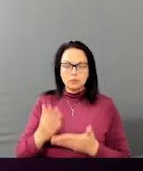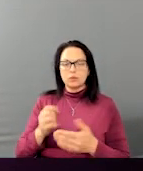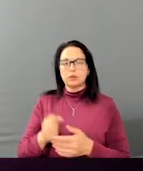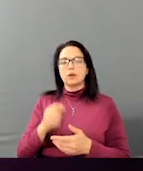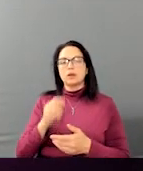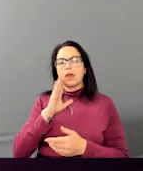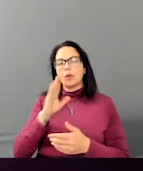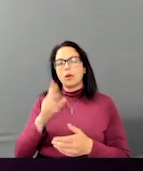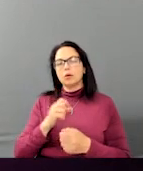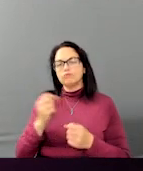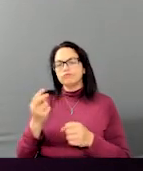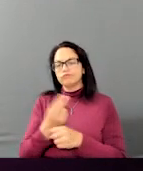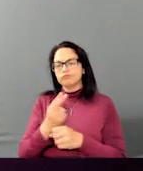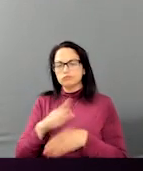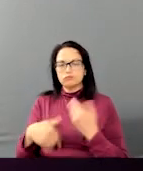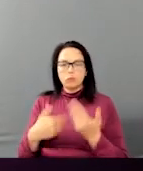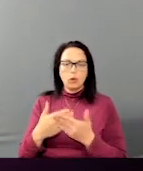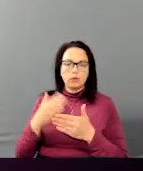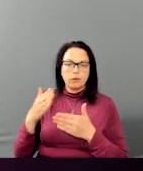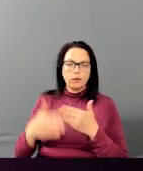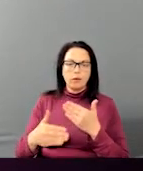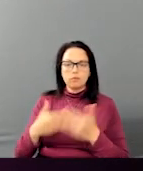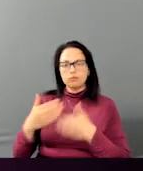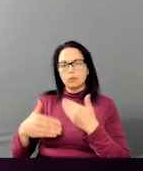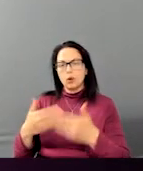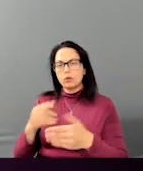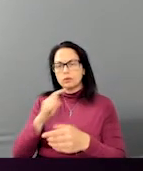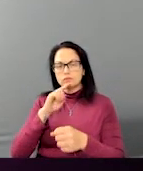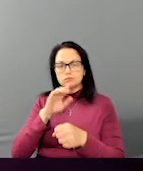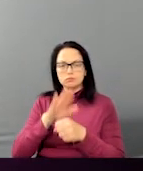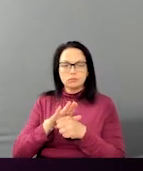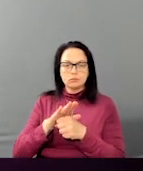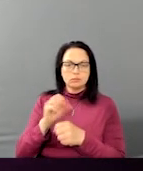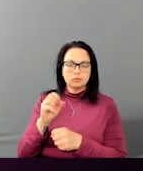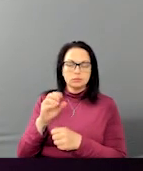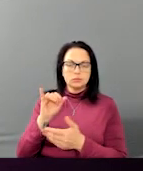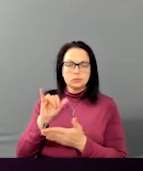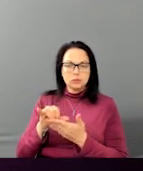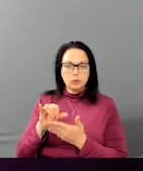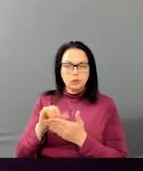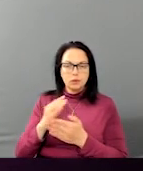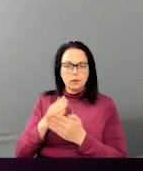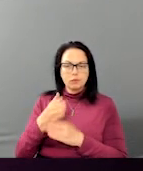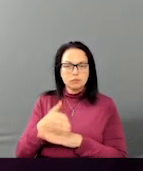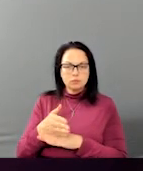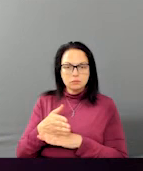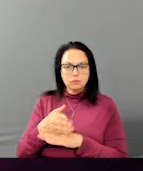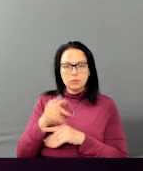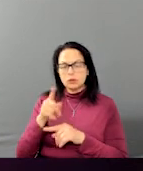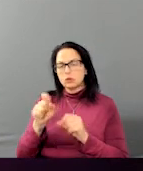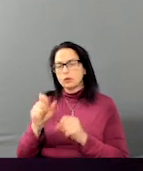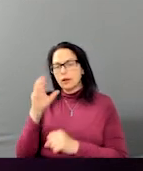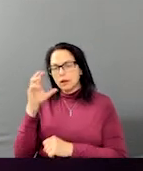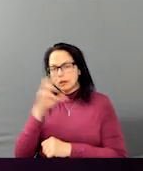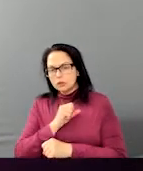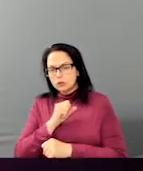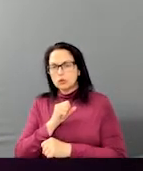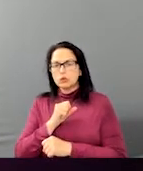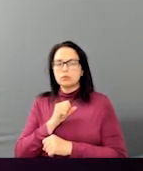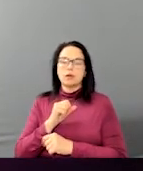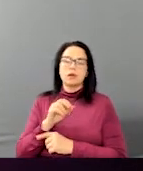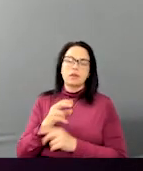all of the in progress promises so that afterwards we can assume that the fetch has already gone